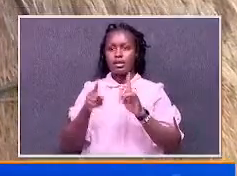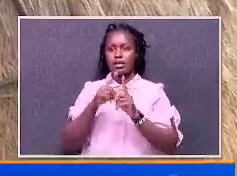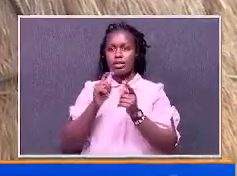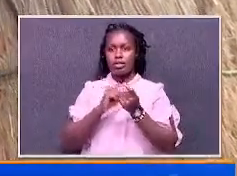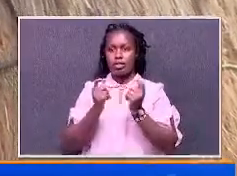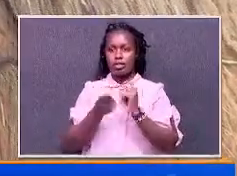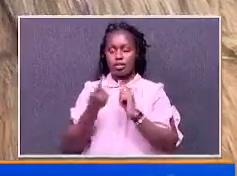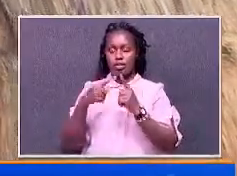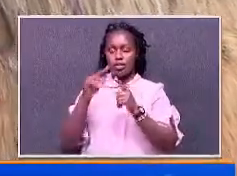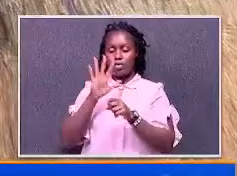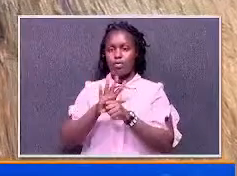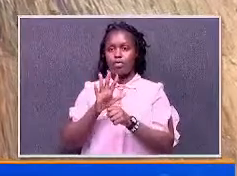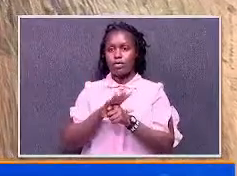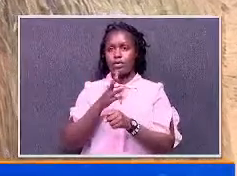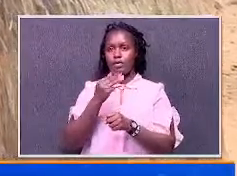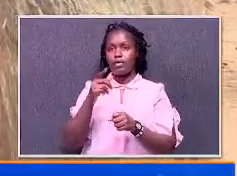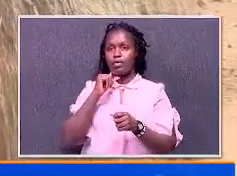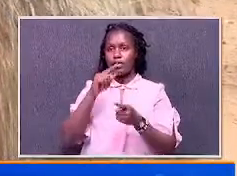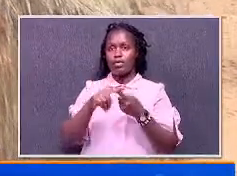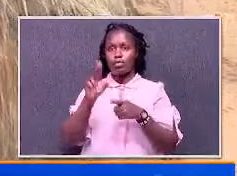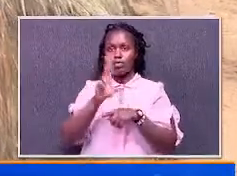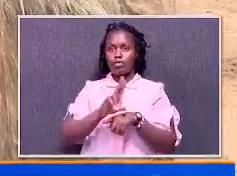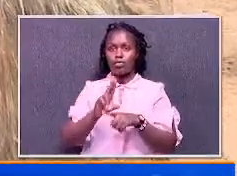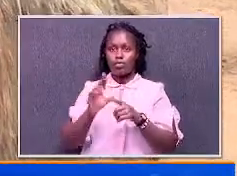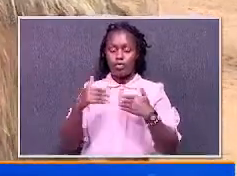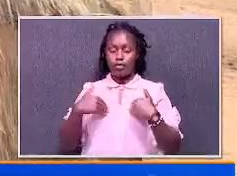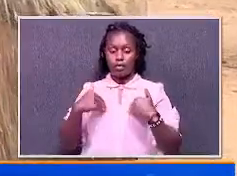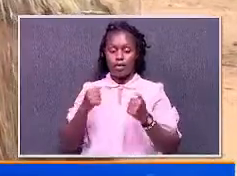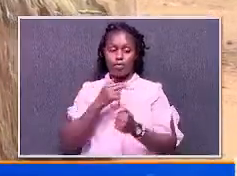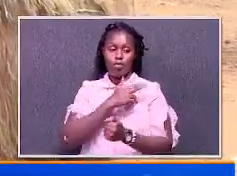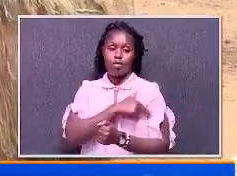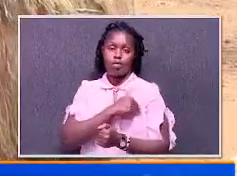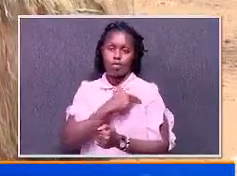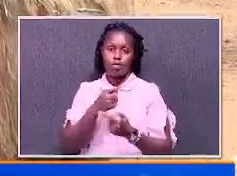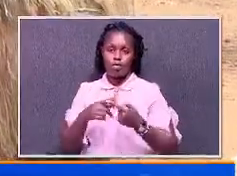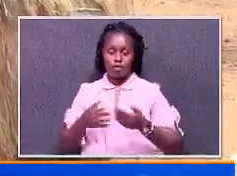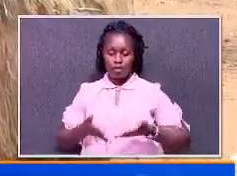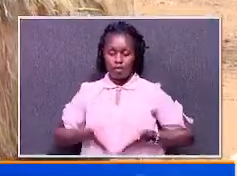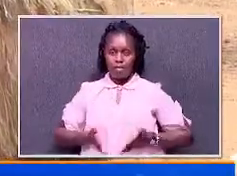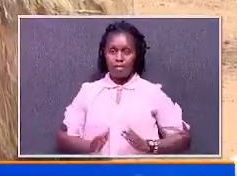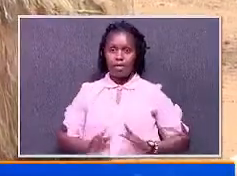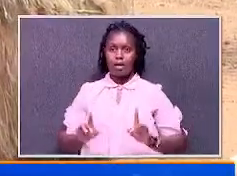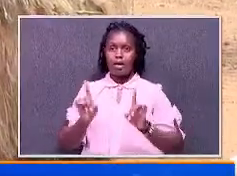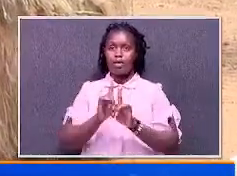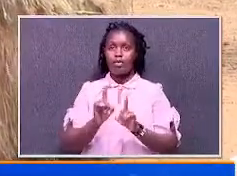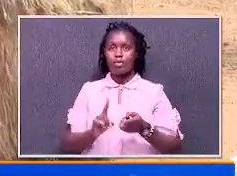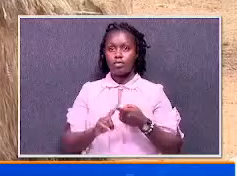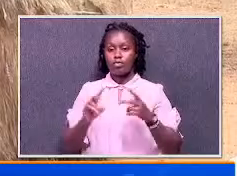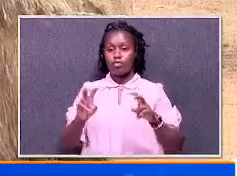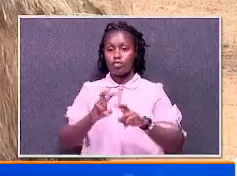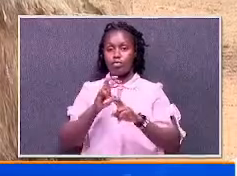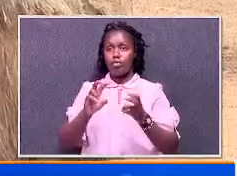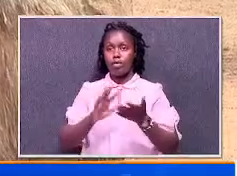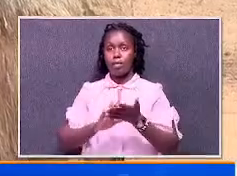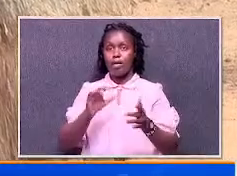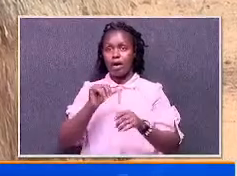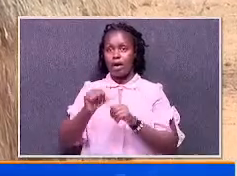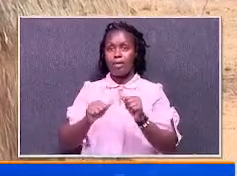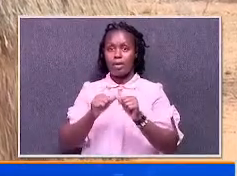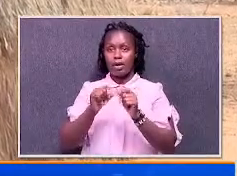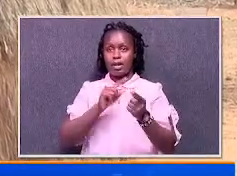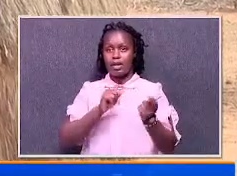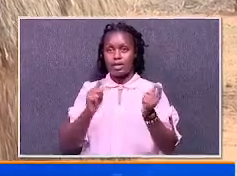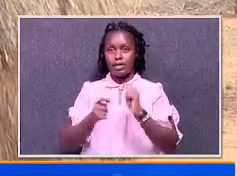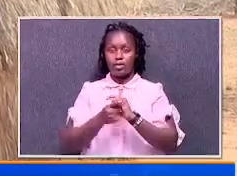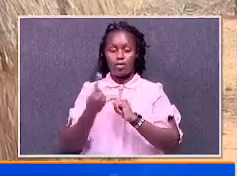changed, since most of them now prefer the use of health facilities to deliver their babies. And in a quest to find more about the transition,